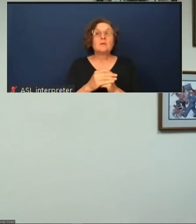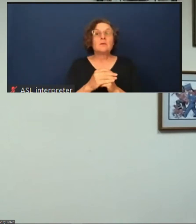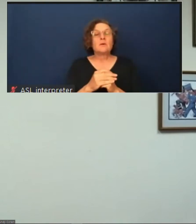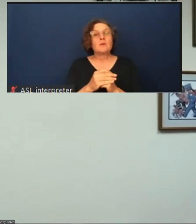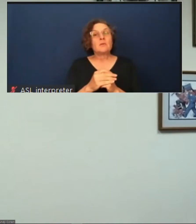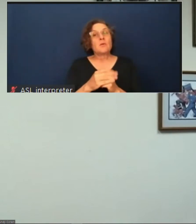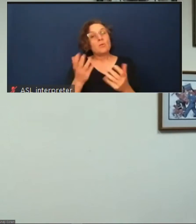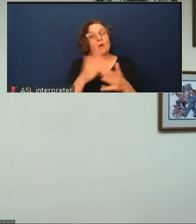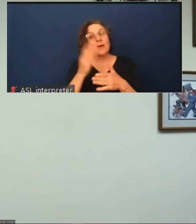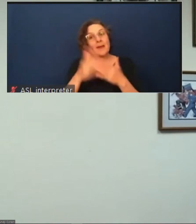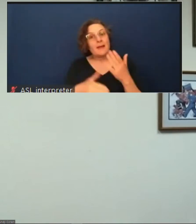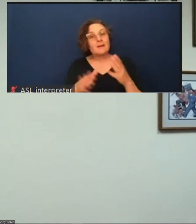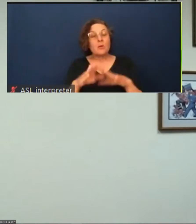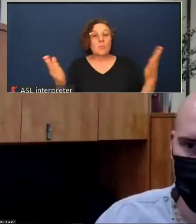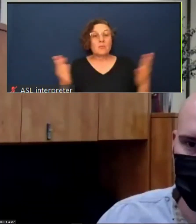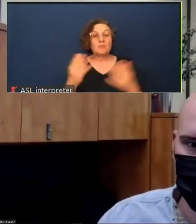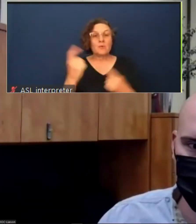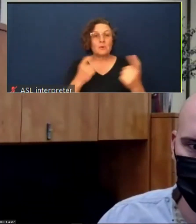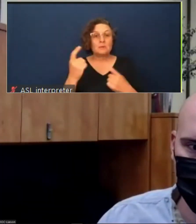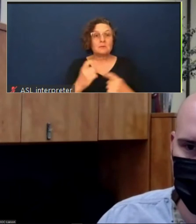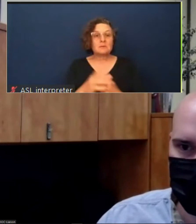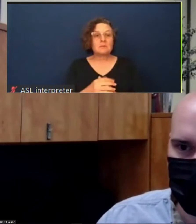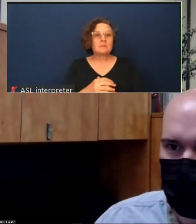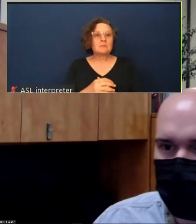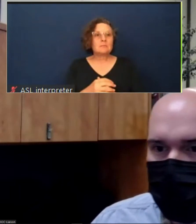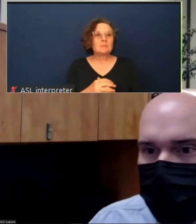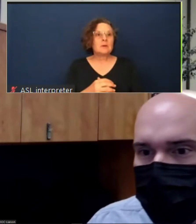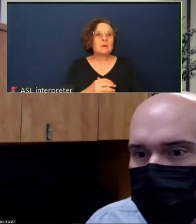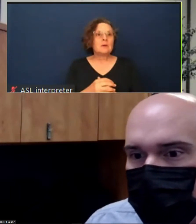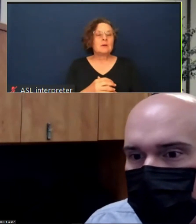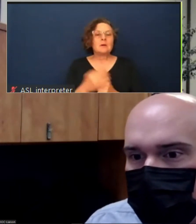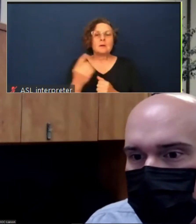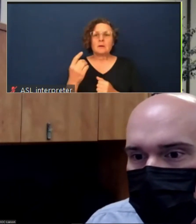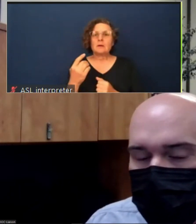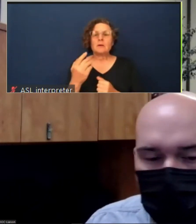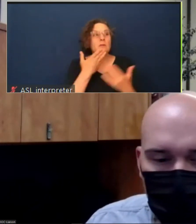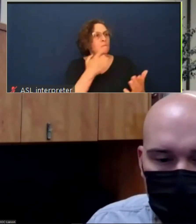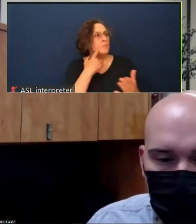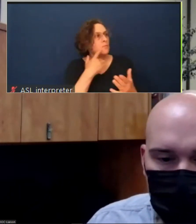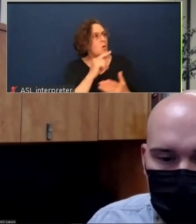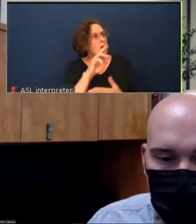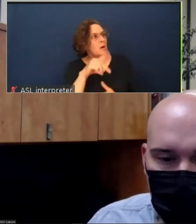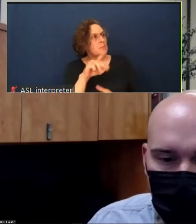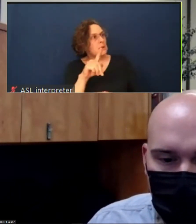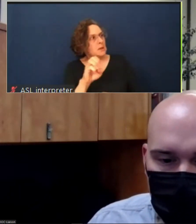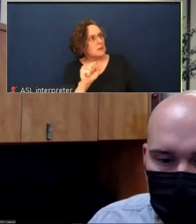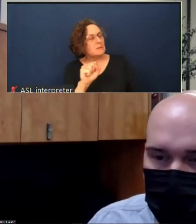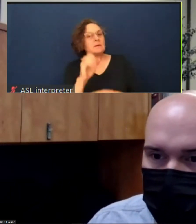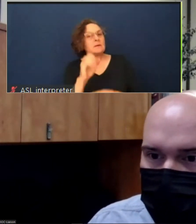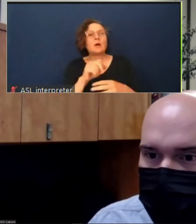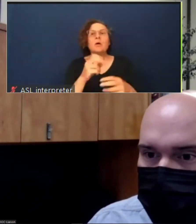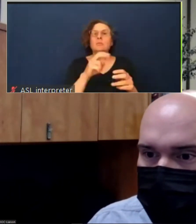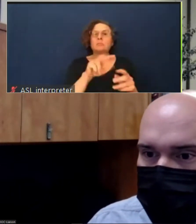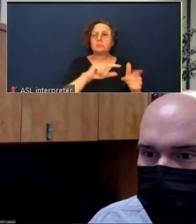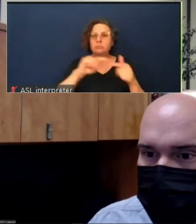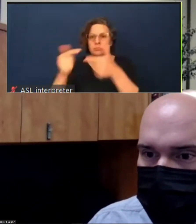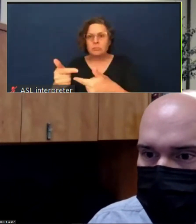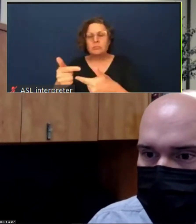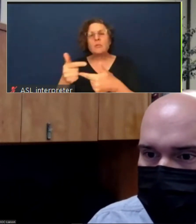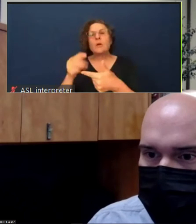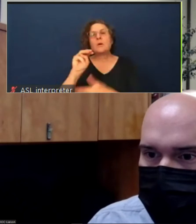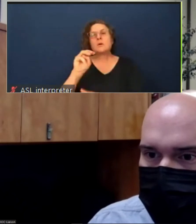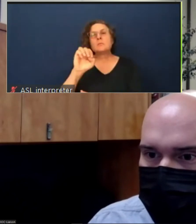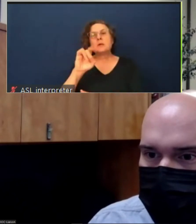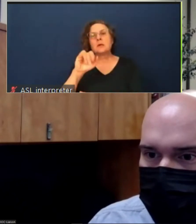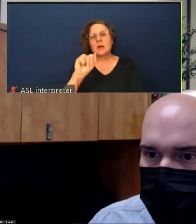questions. Thank you for the update, Dr. Coren. We're going to switch over to the media. Danila, you're going to be